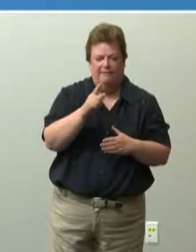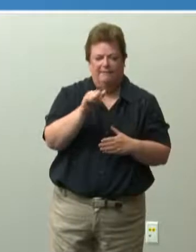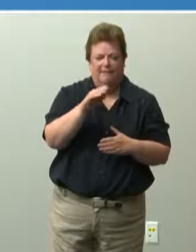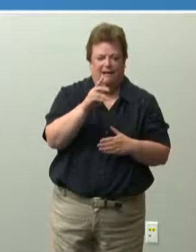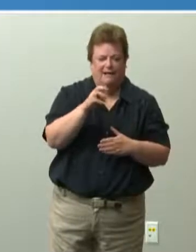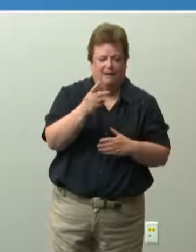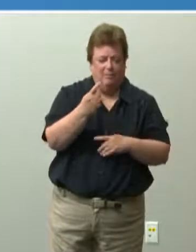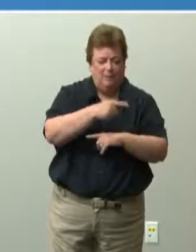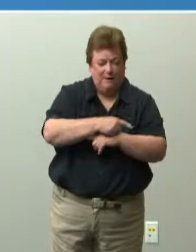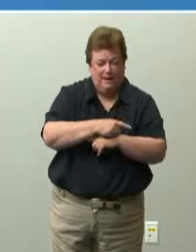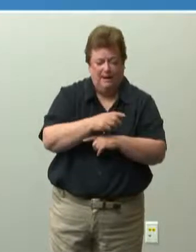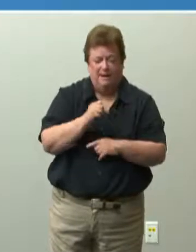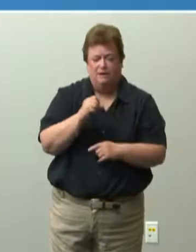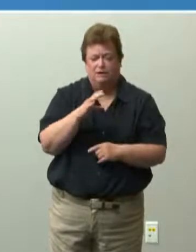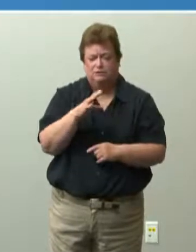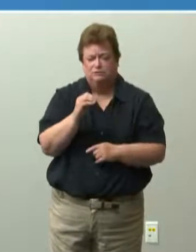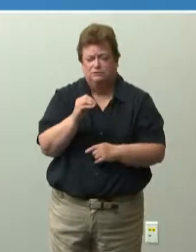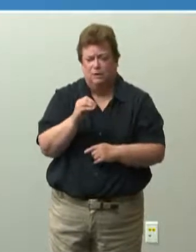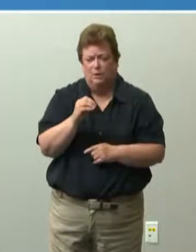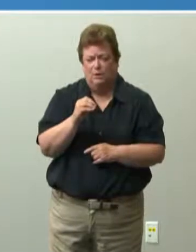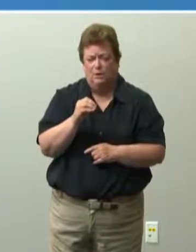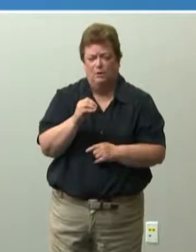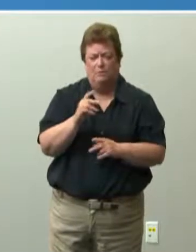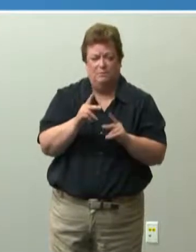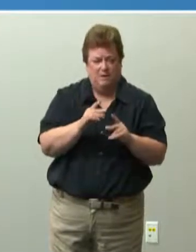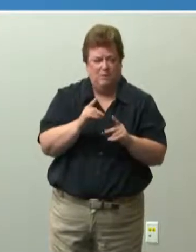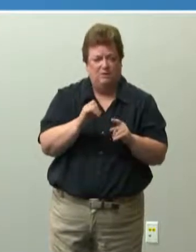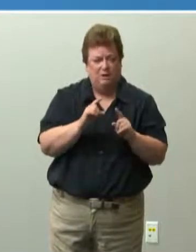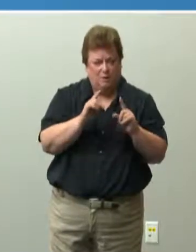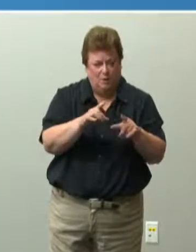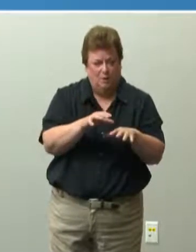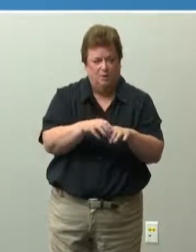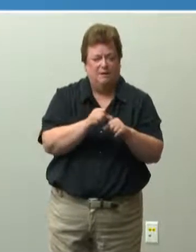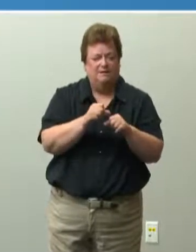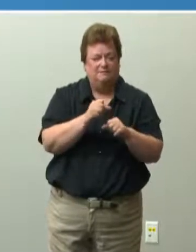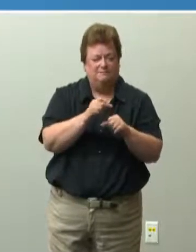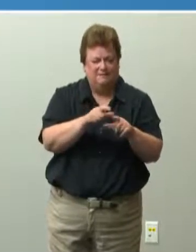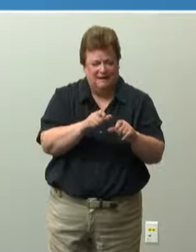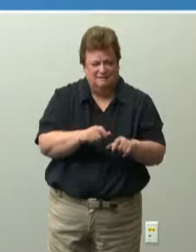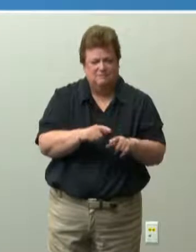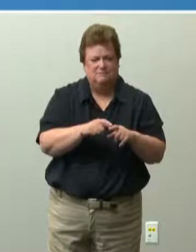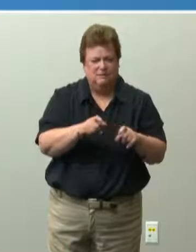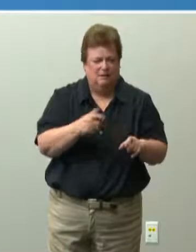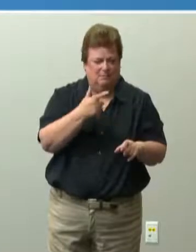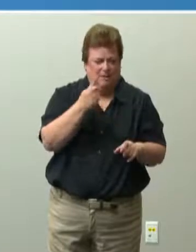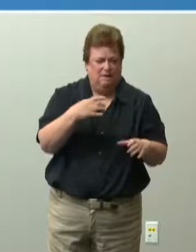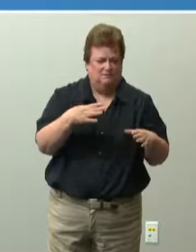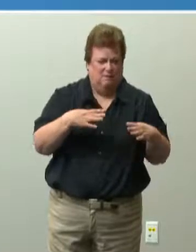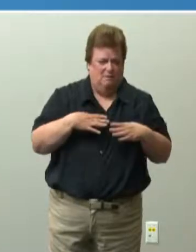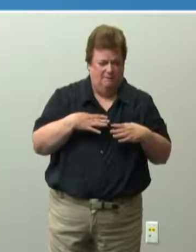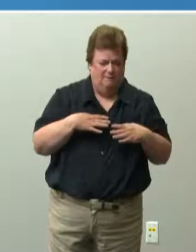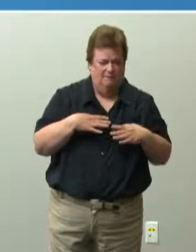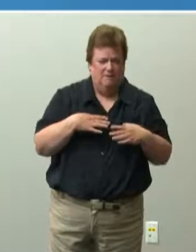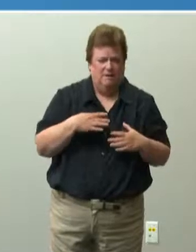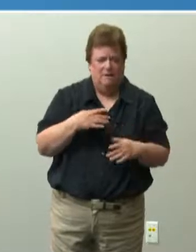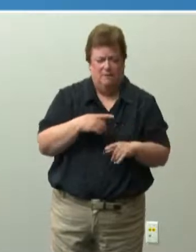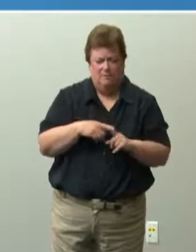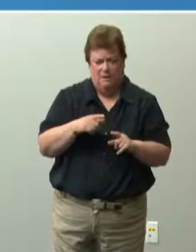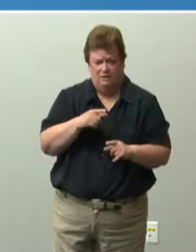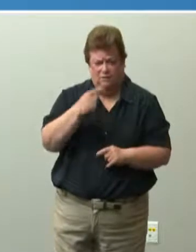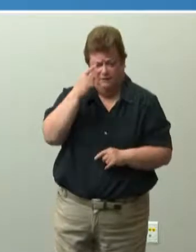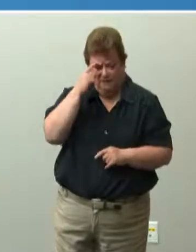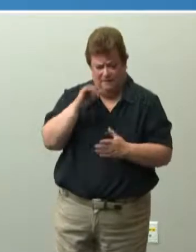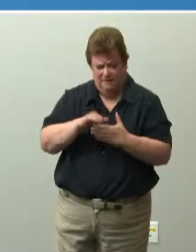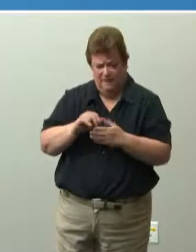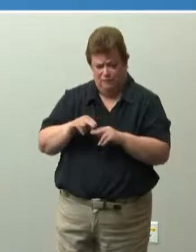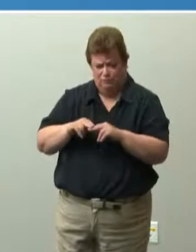have been people who didn't go get tested because it was a holiday. But do you attribute most of that drop or a